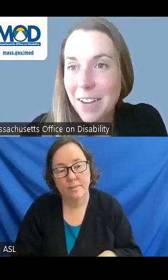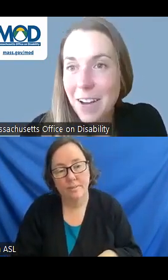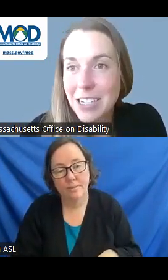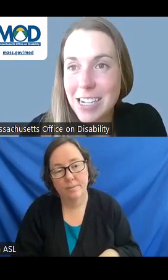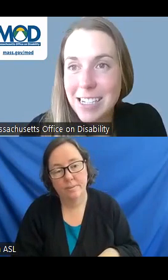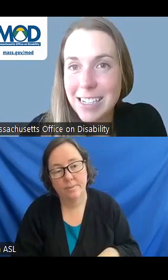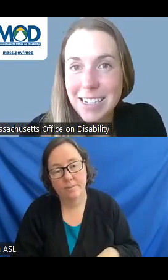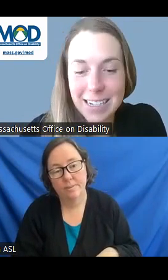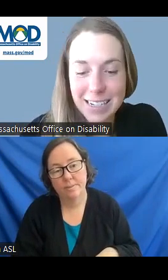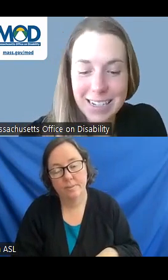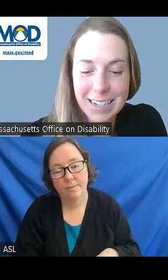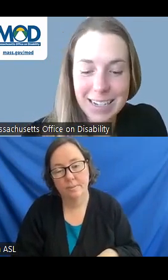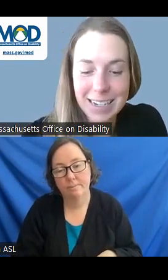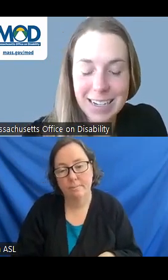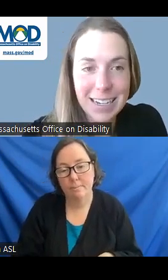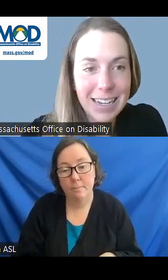Any other questions?